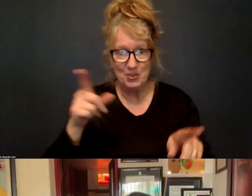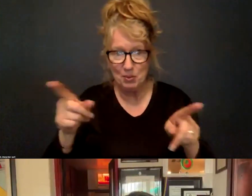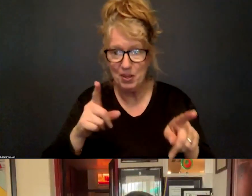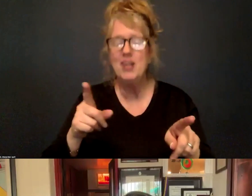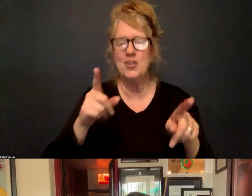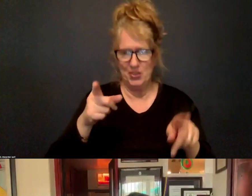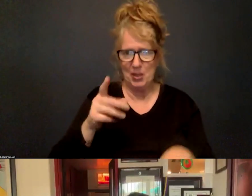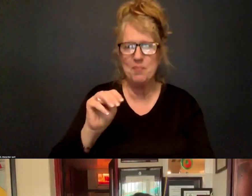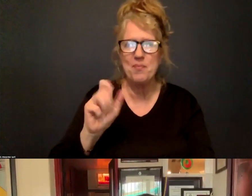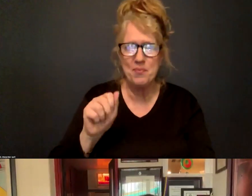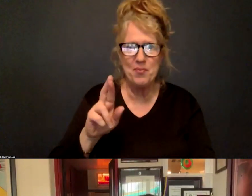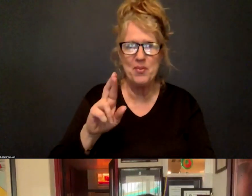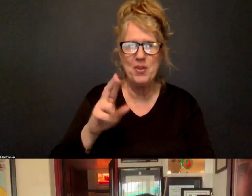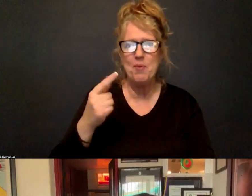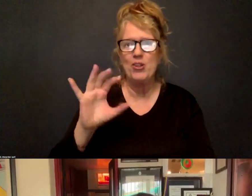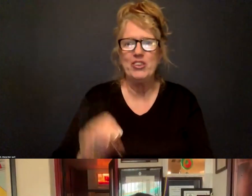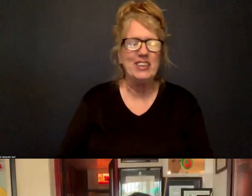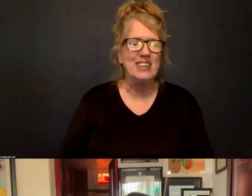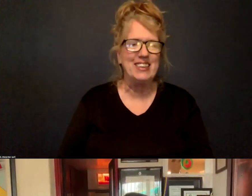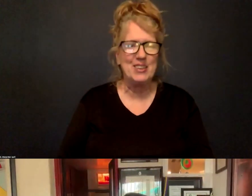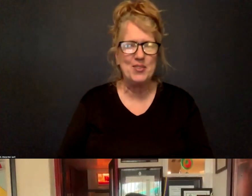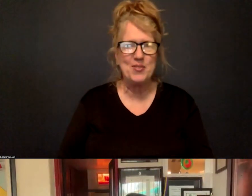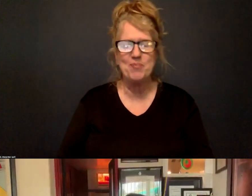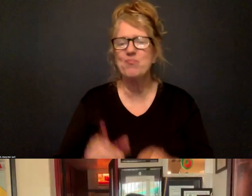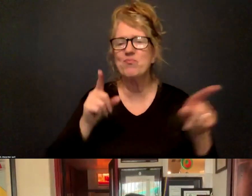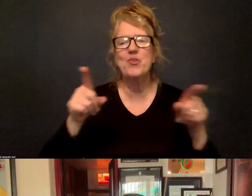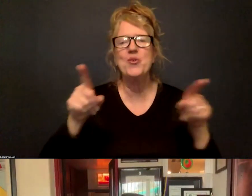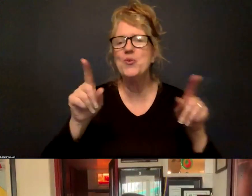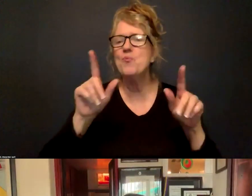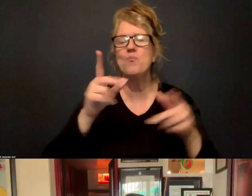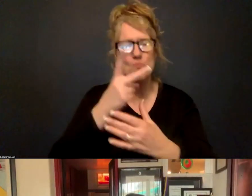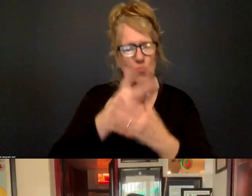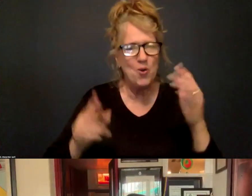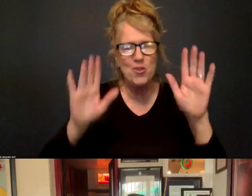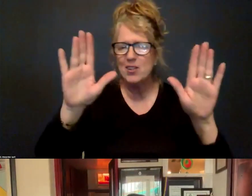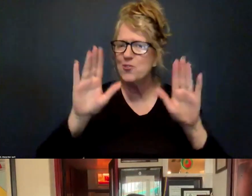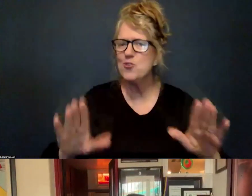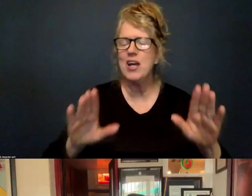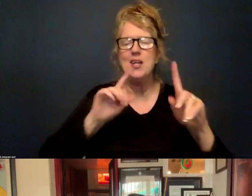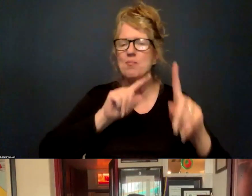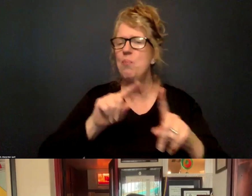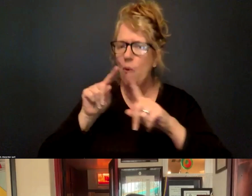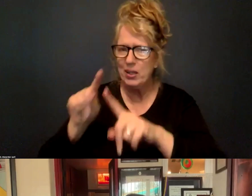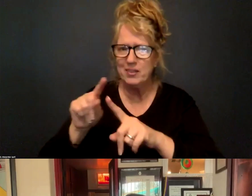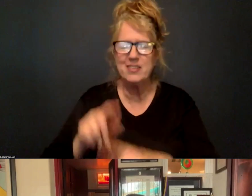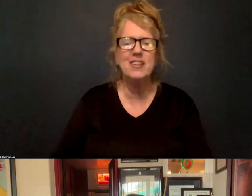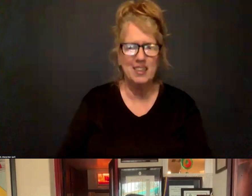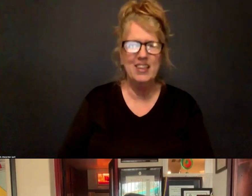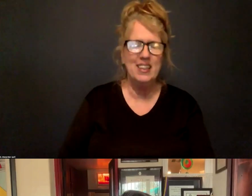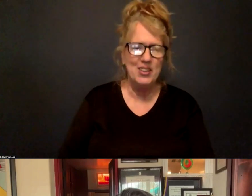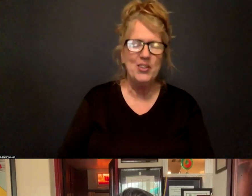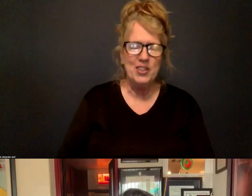Margie. So you both had great points on either side of this lane.